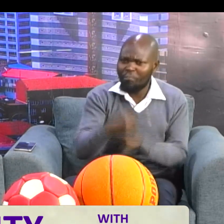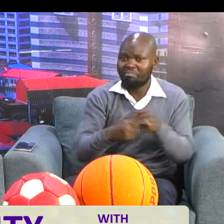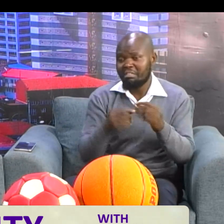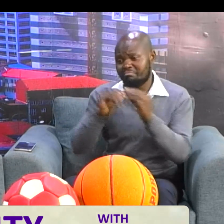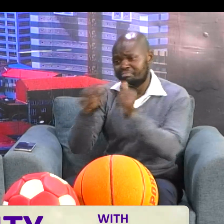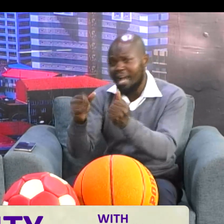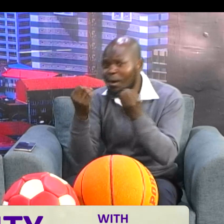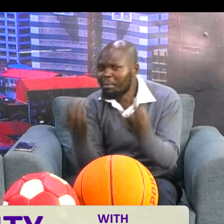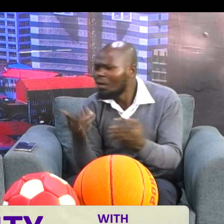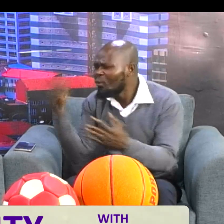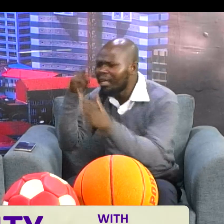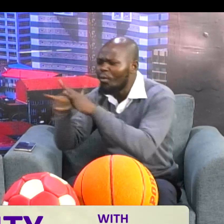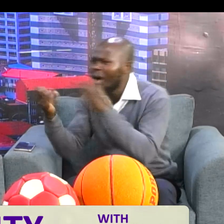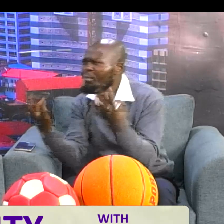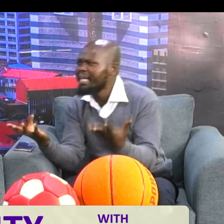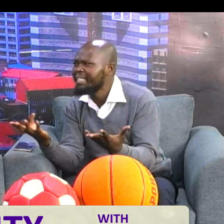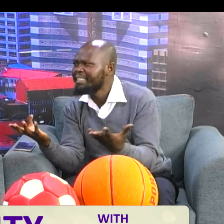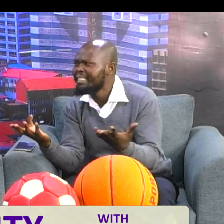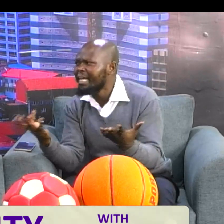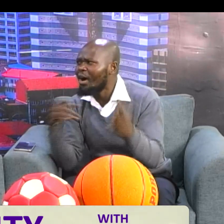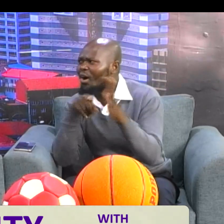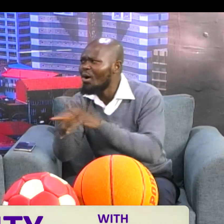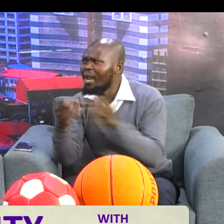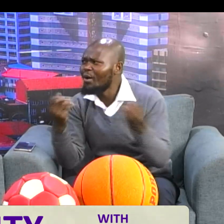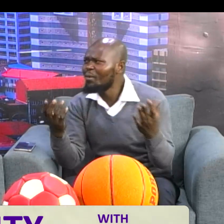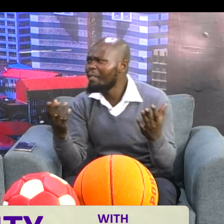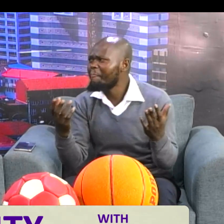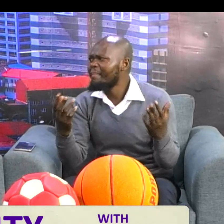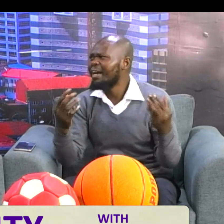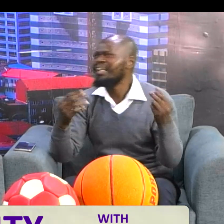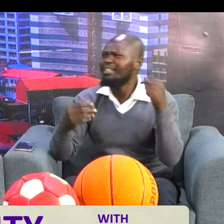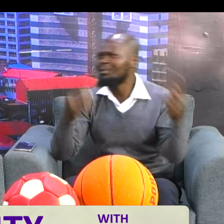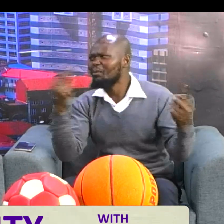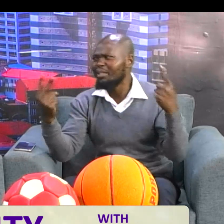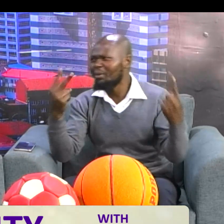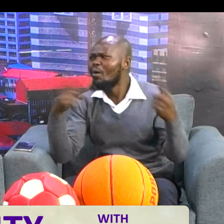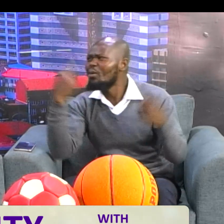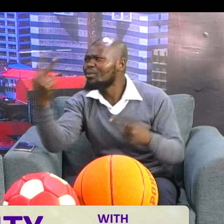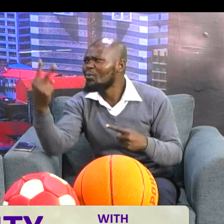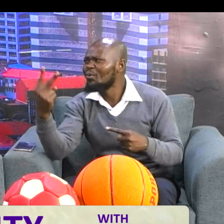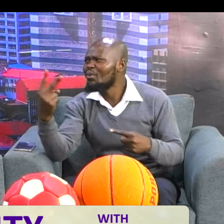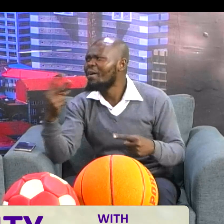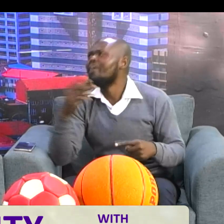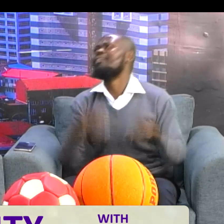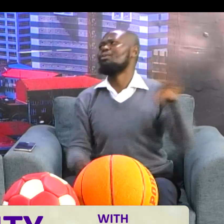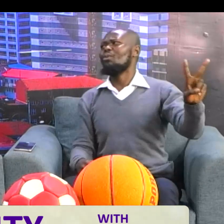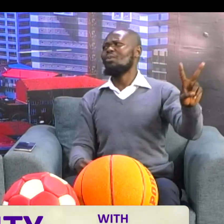or if they should continue with the same tactics? How many goals do you think are going to be scored? 2-1. 2-1. Man U 2.